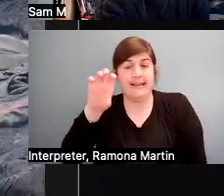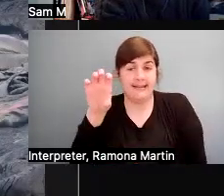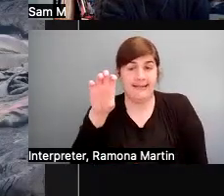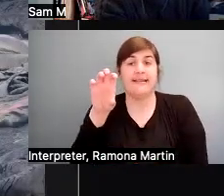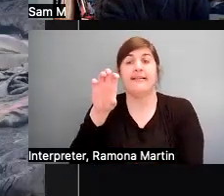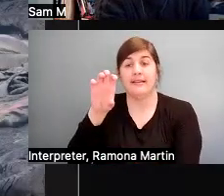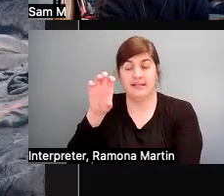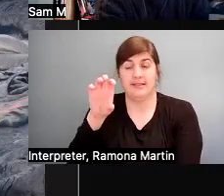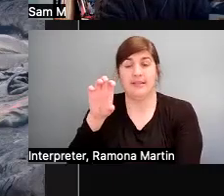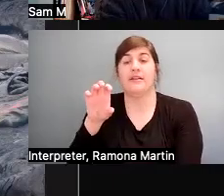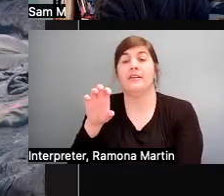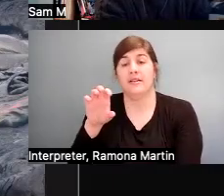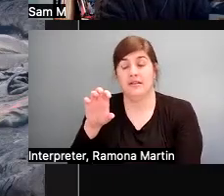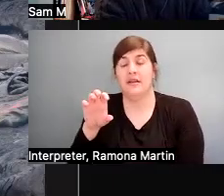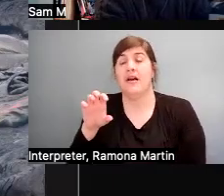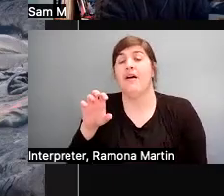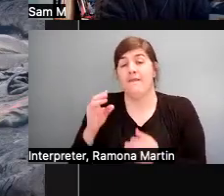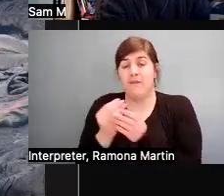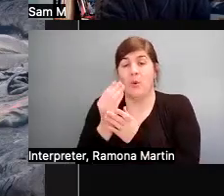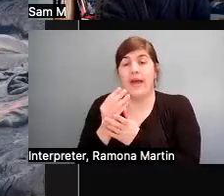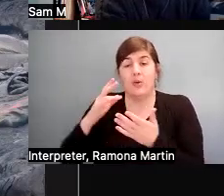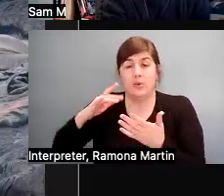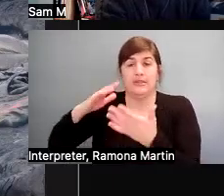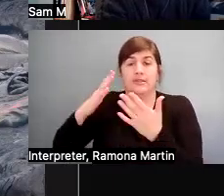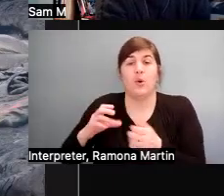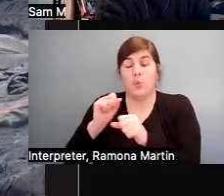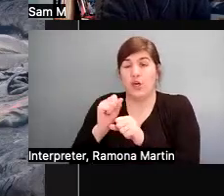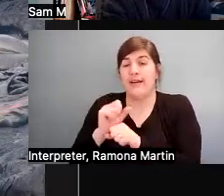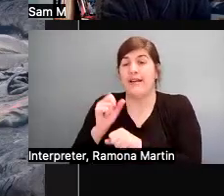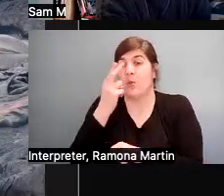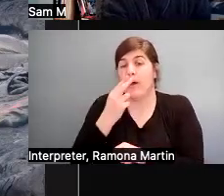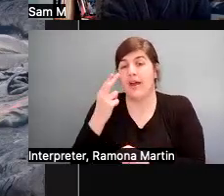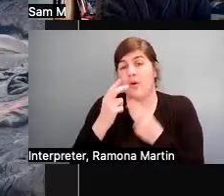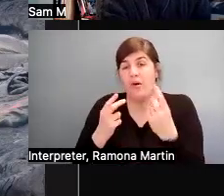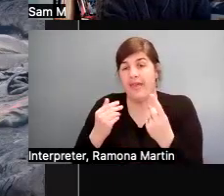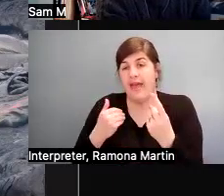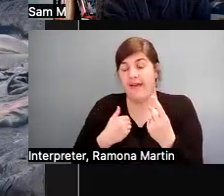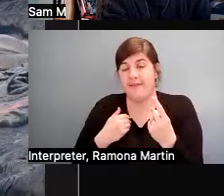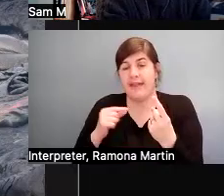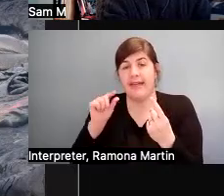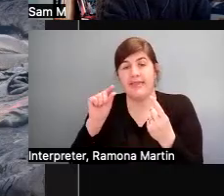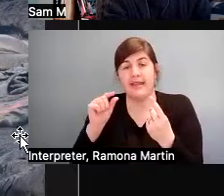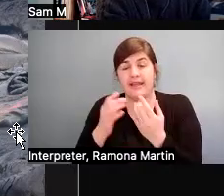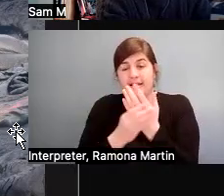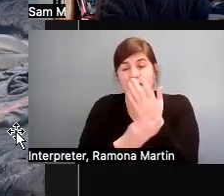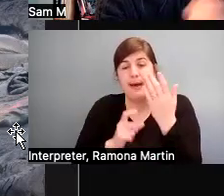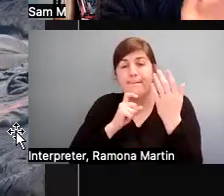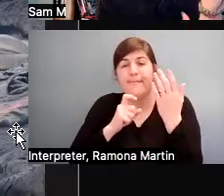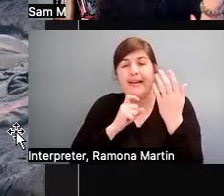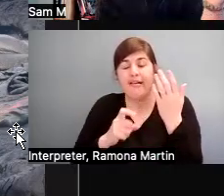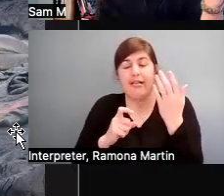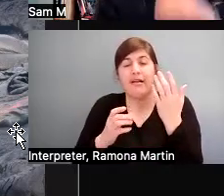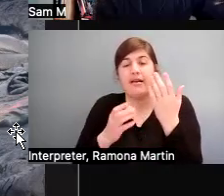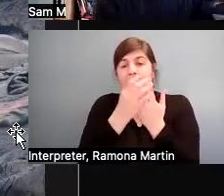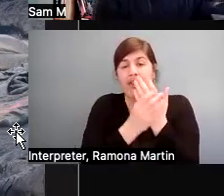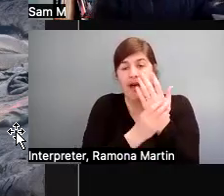a volcanologist working on Hawaii, and all they have is a thin metal glove, or